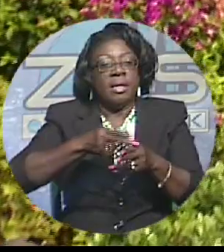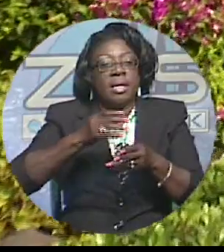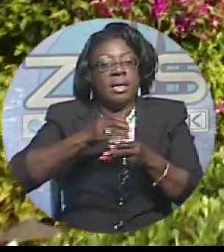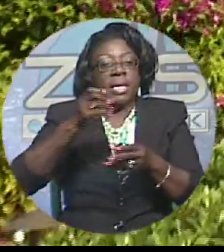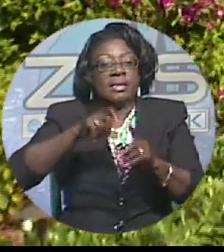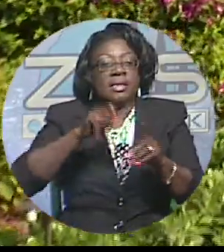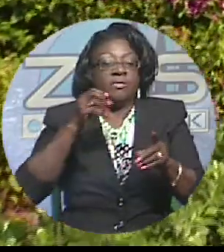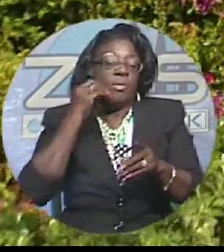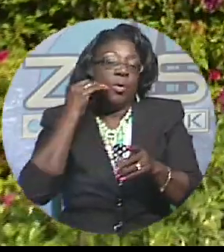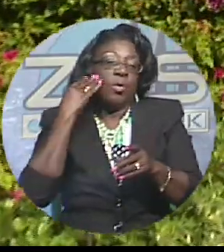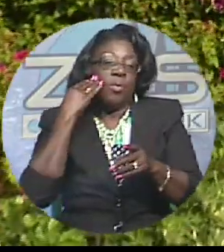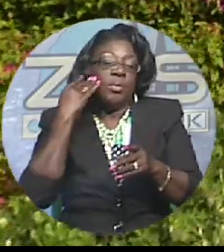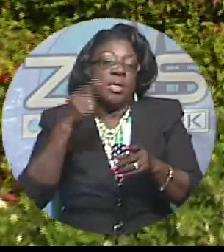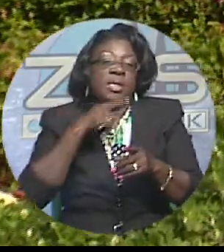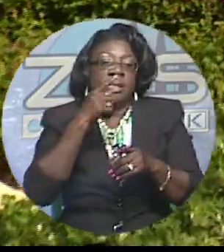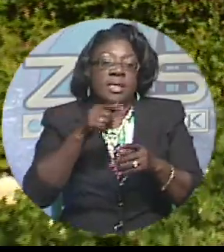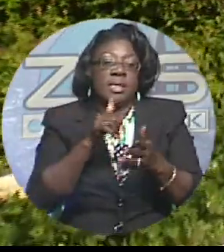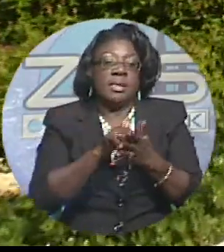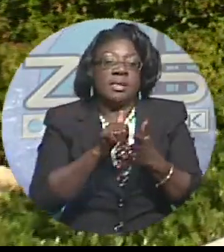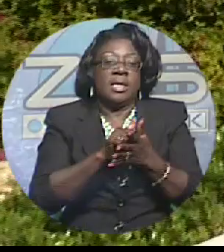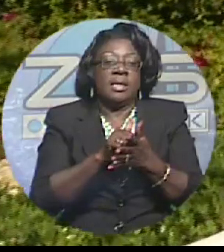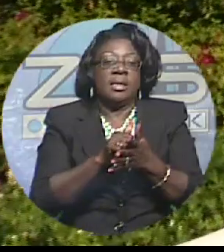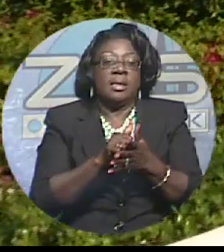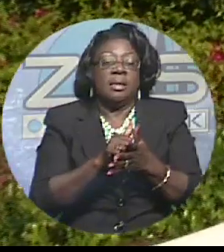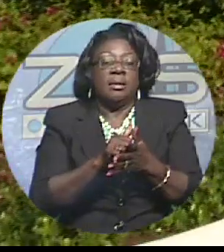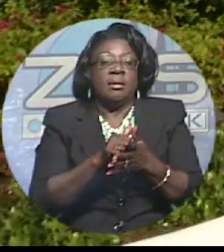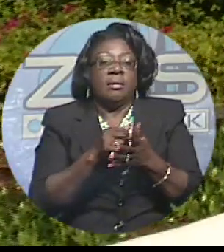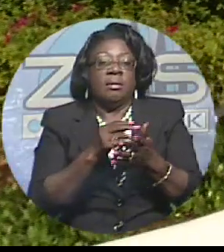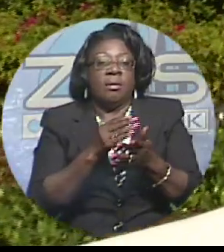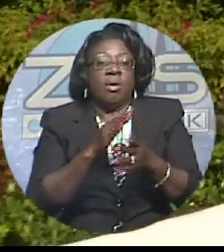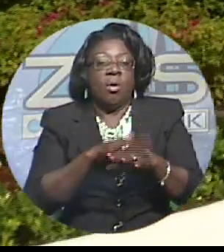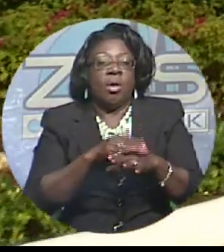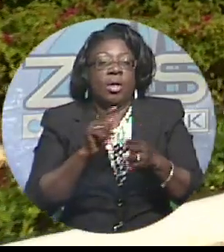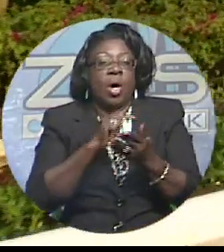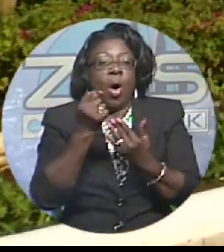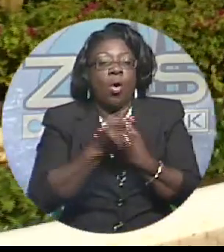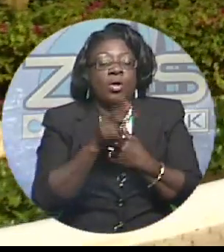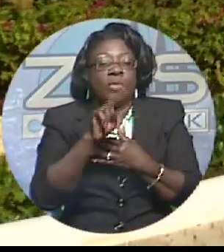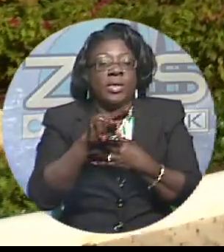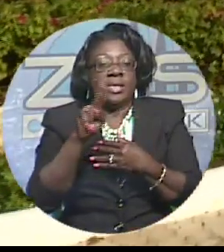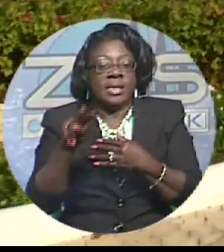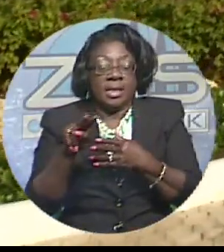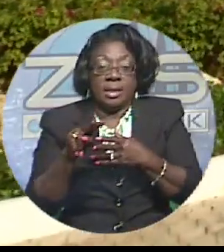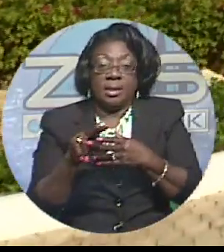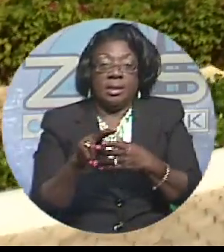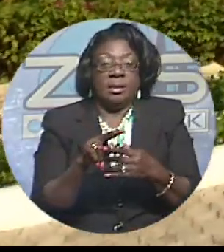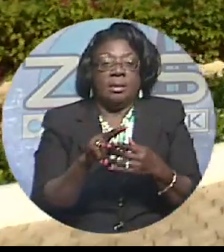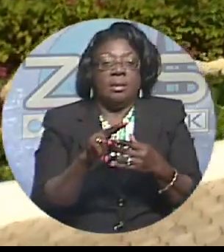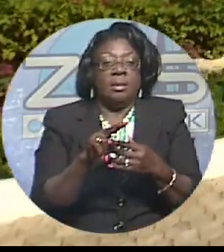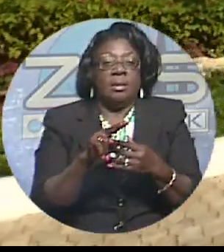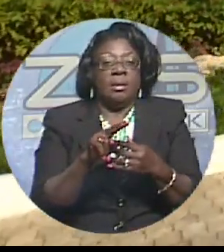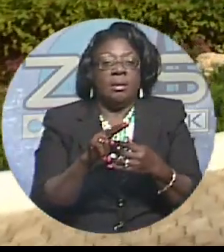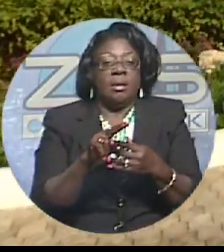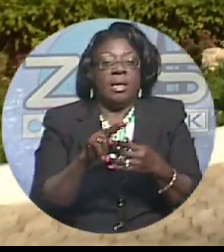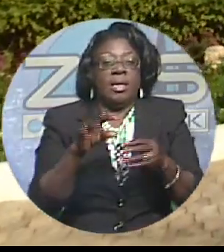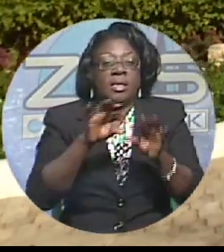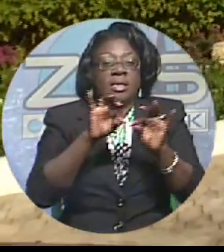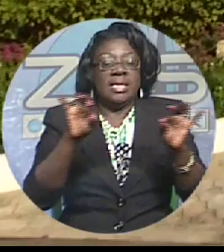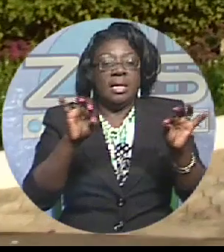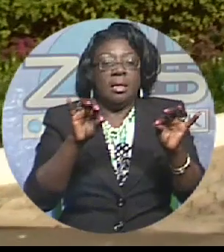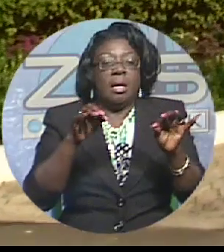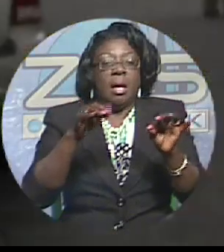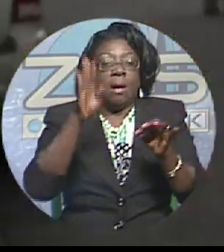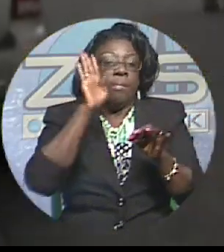She testified that a multicolored dress was also submitted on August 22nd and September 9th in a sealed brown